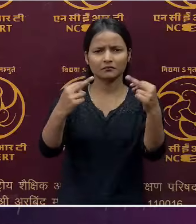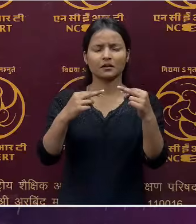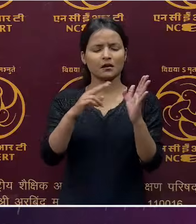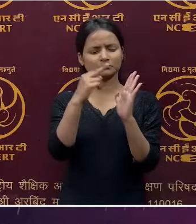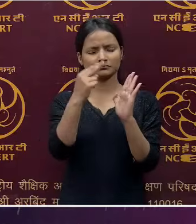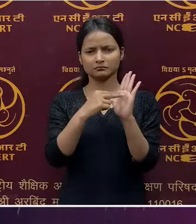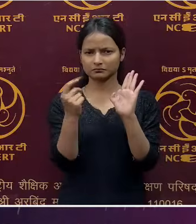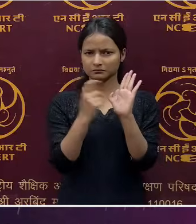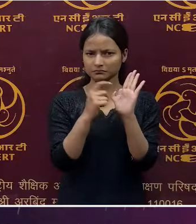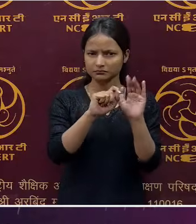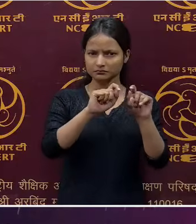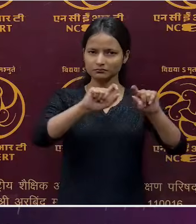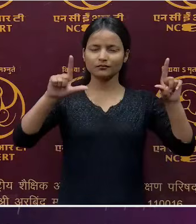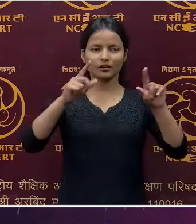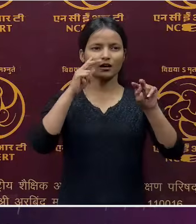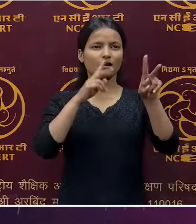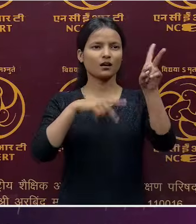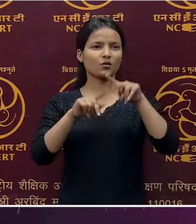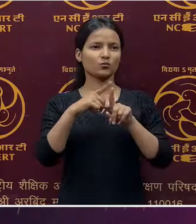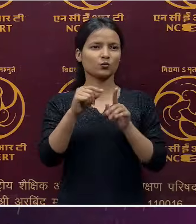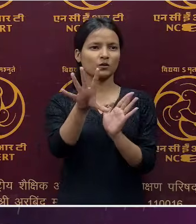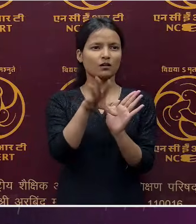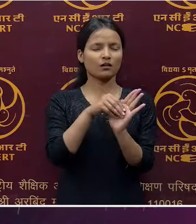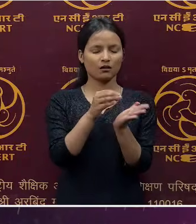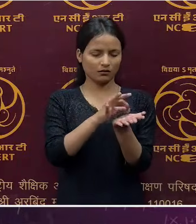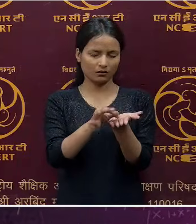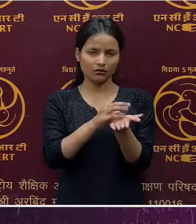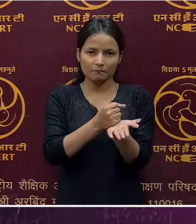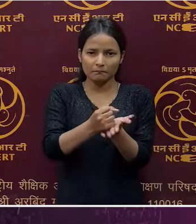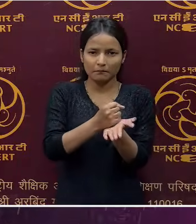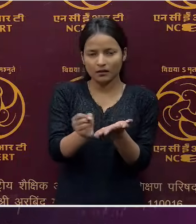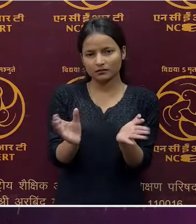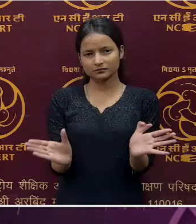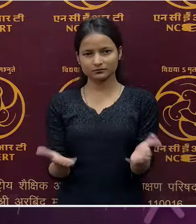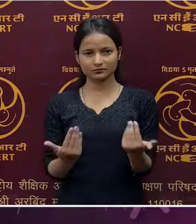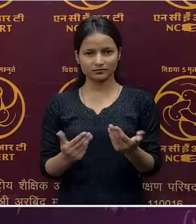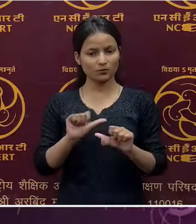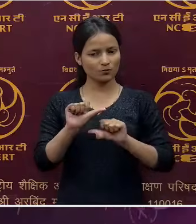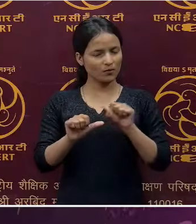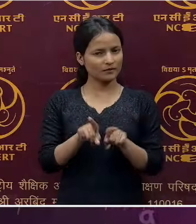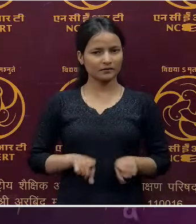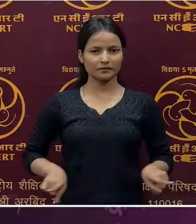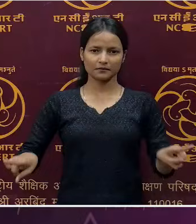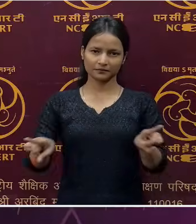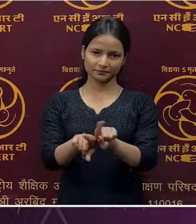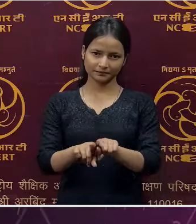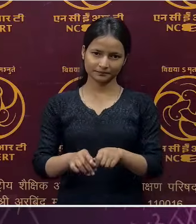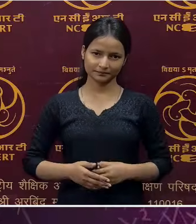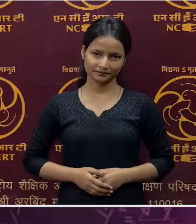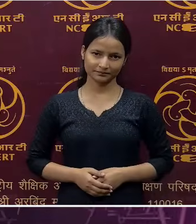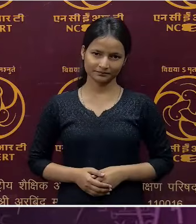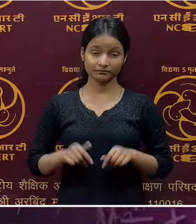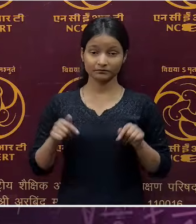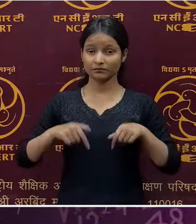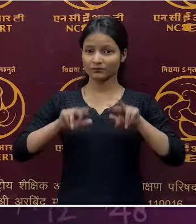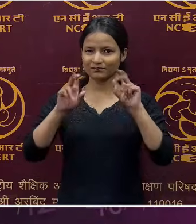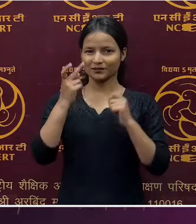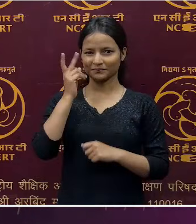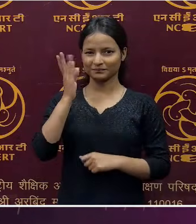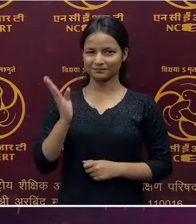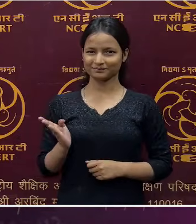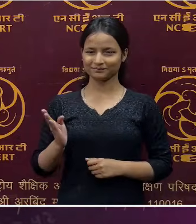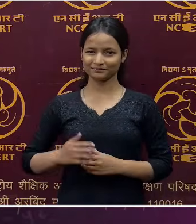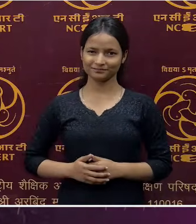and it's the best. All the procedure are same. So our today's topic is this: identify a relation and a